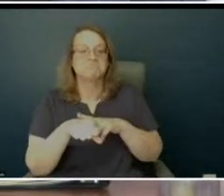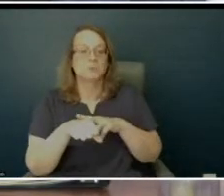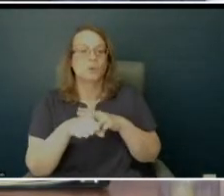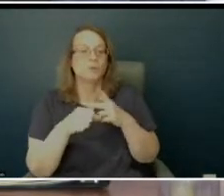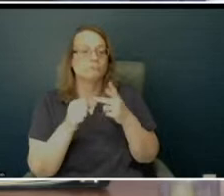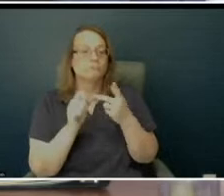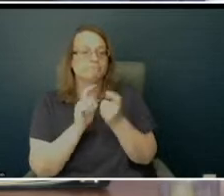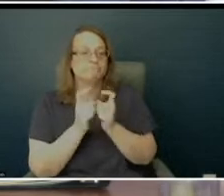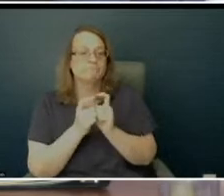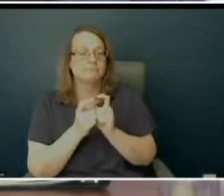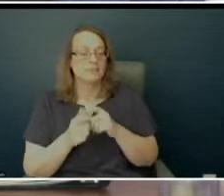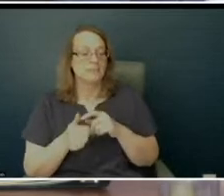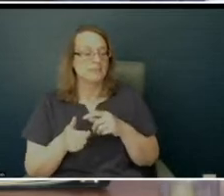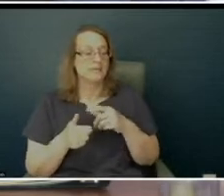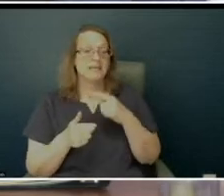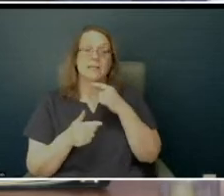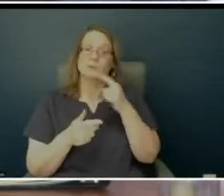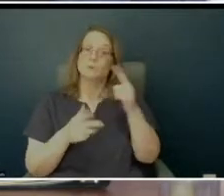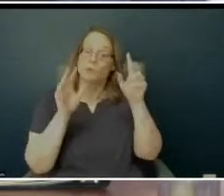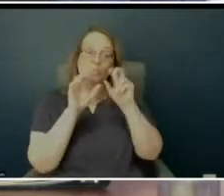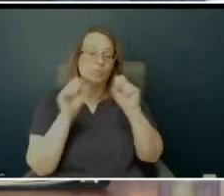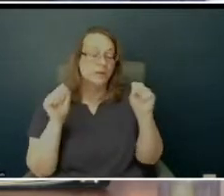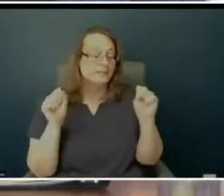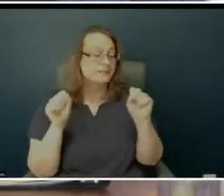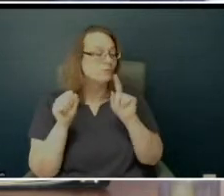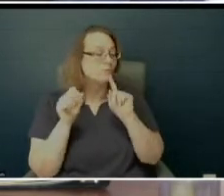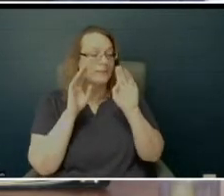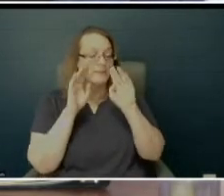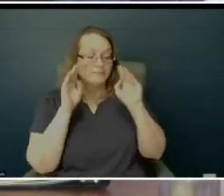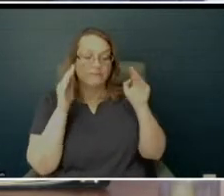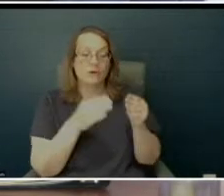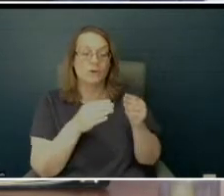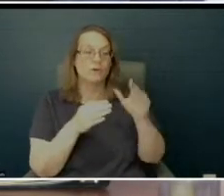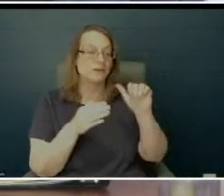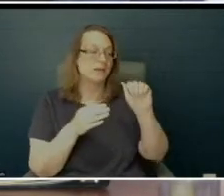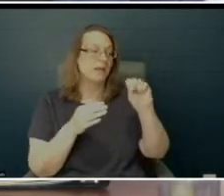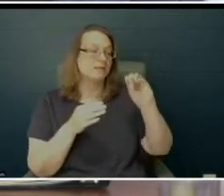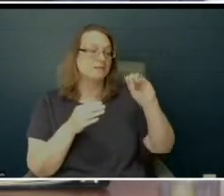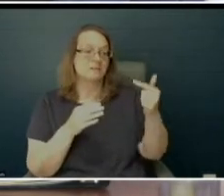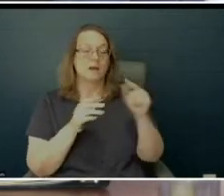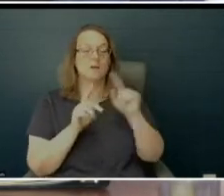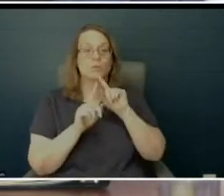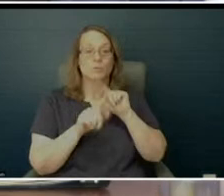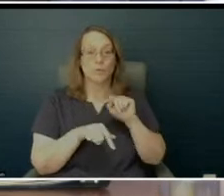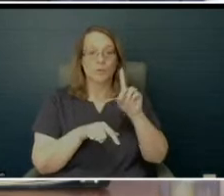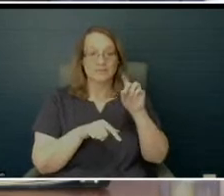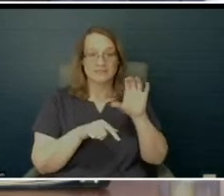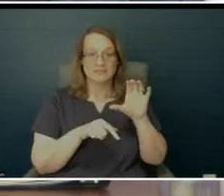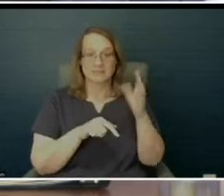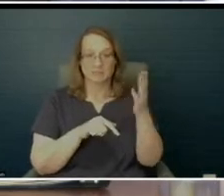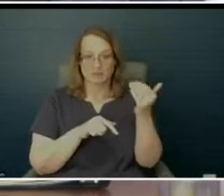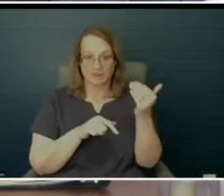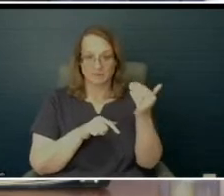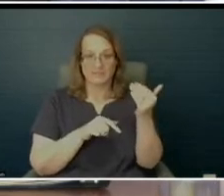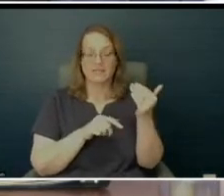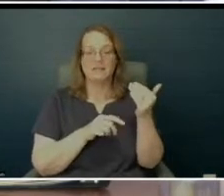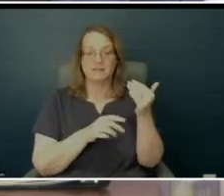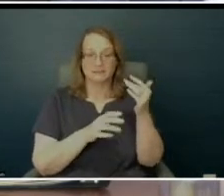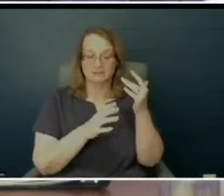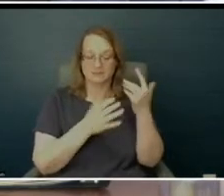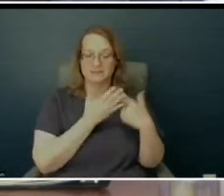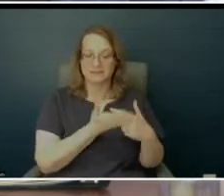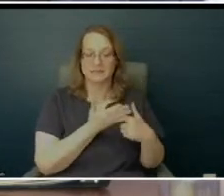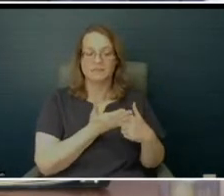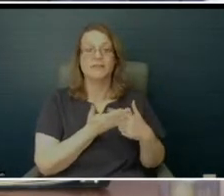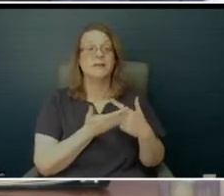he was so fixated on the ASOG report in the December 15th conversation, that in fact, our investigation